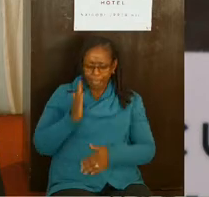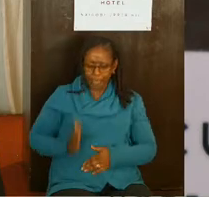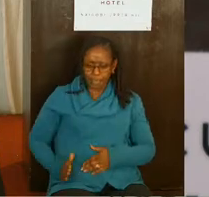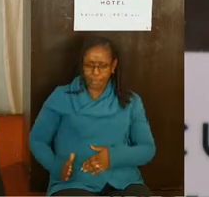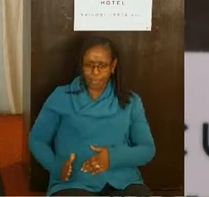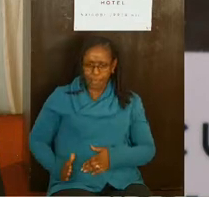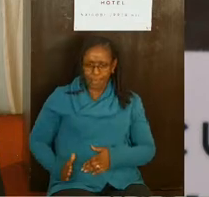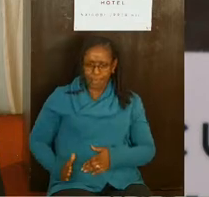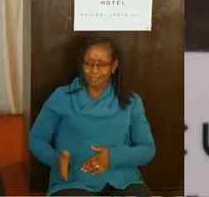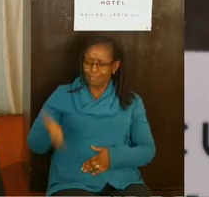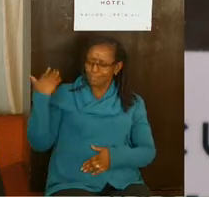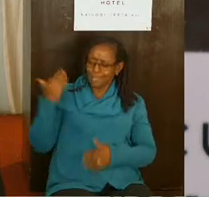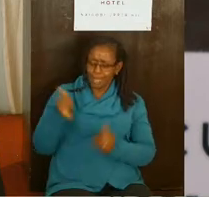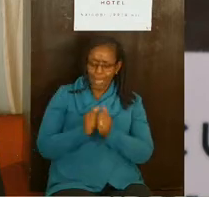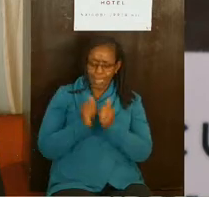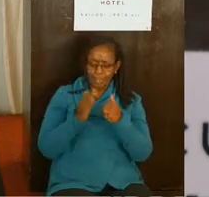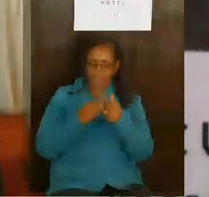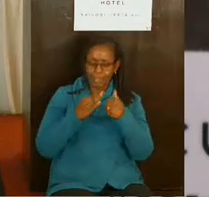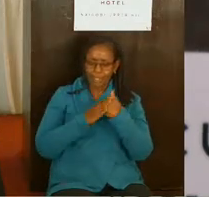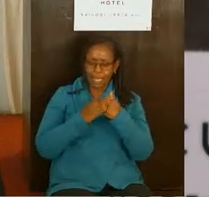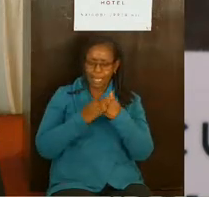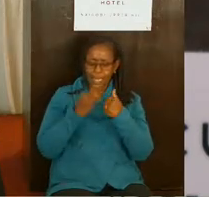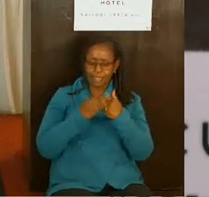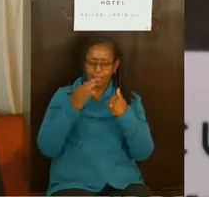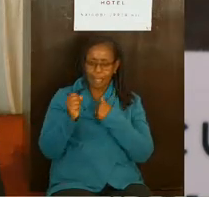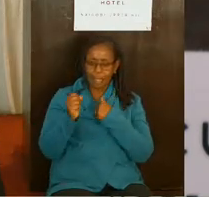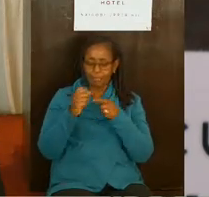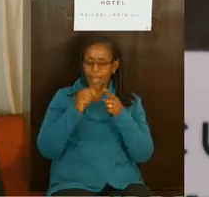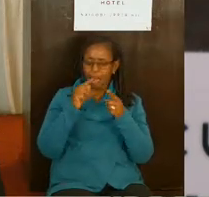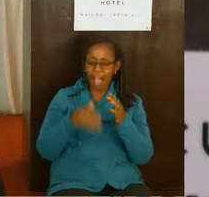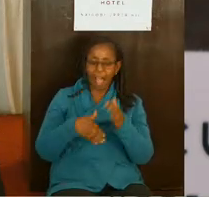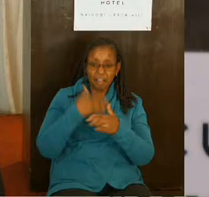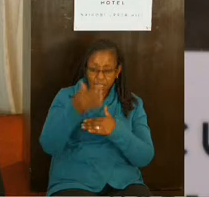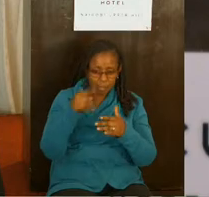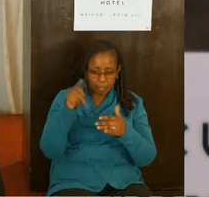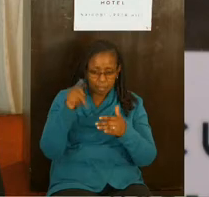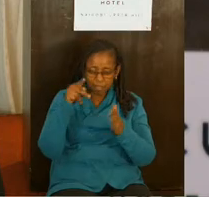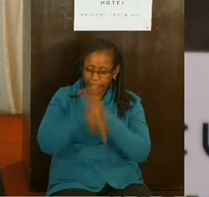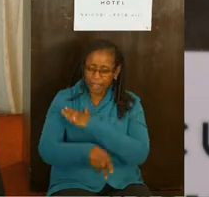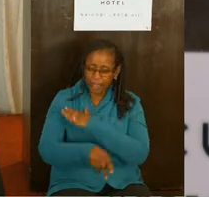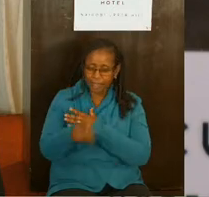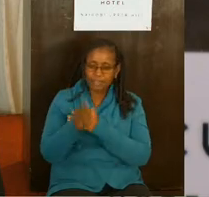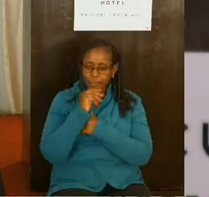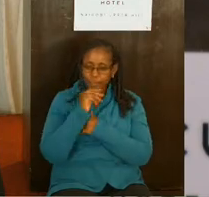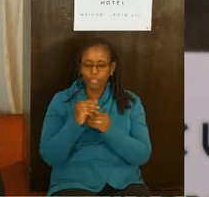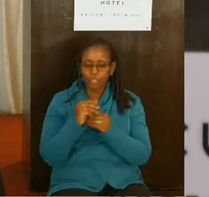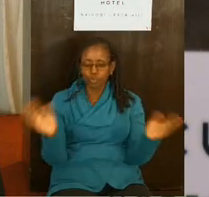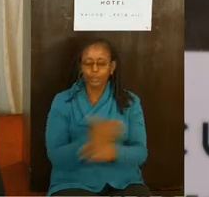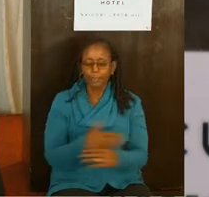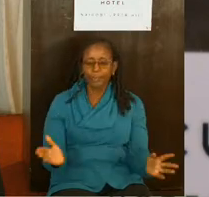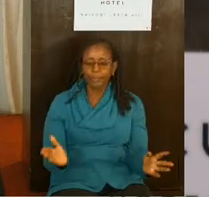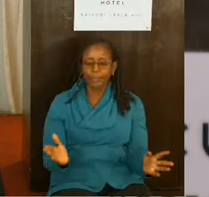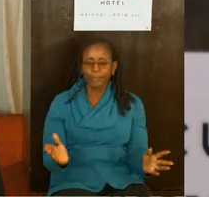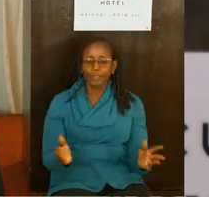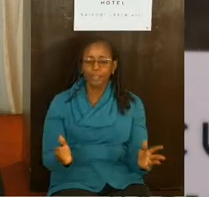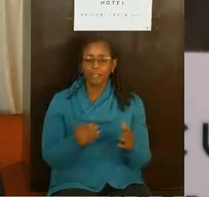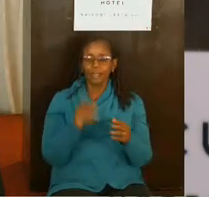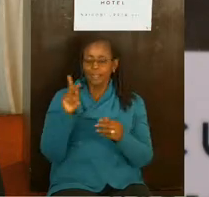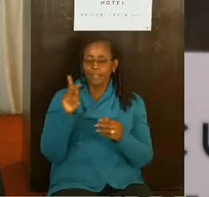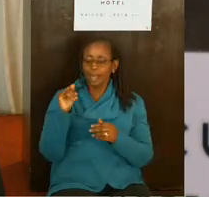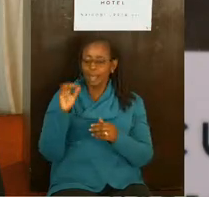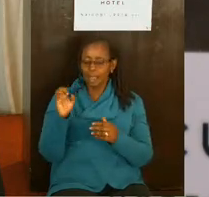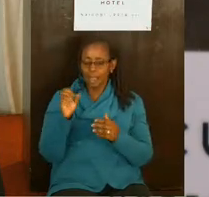it they killed it let me just say it was a beautiful curriculum not not the books that were produced by